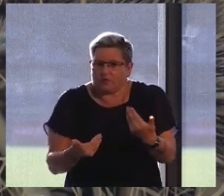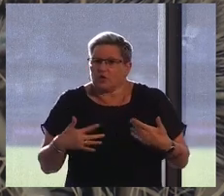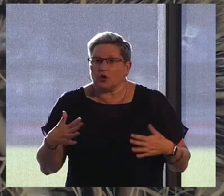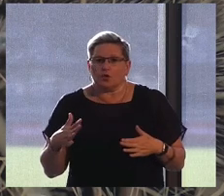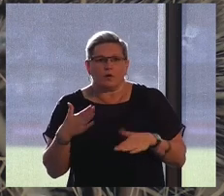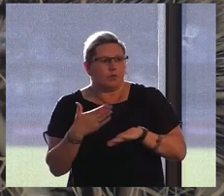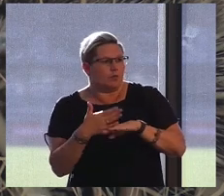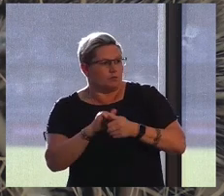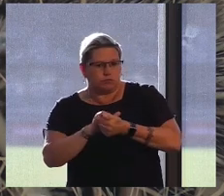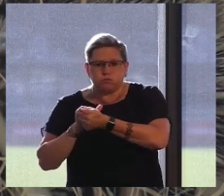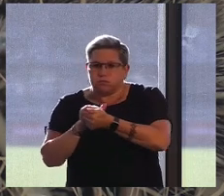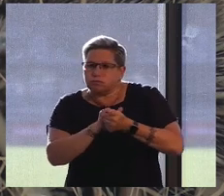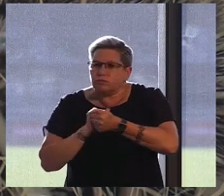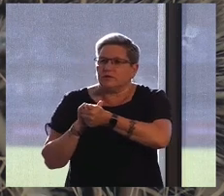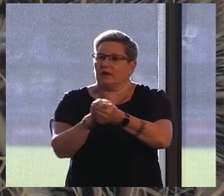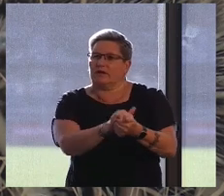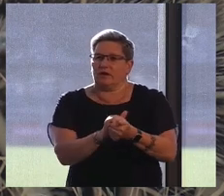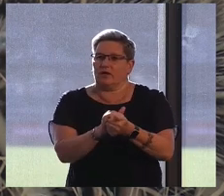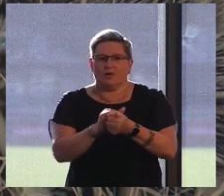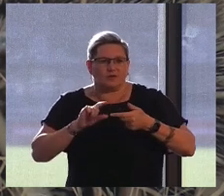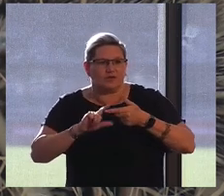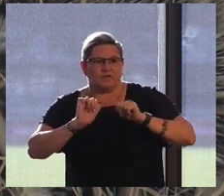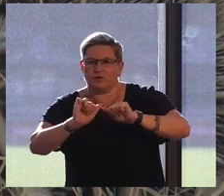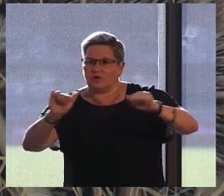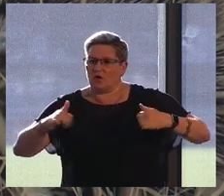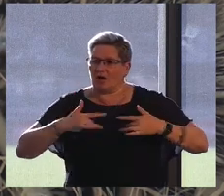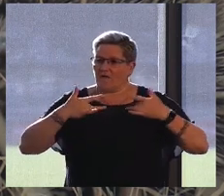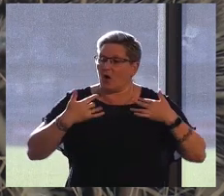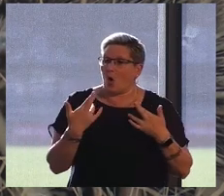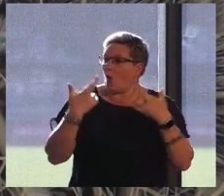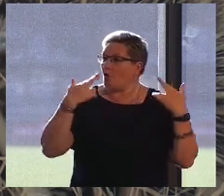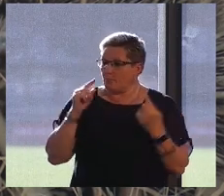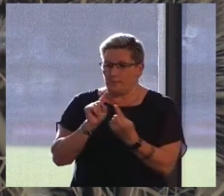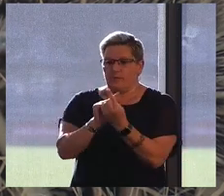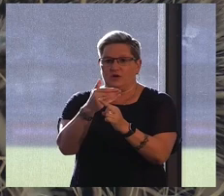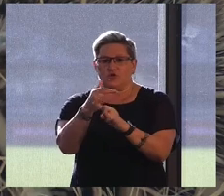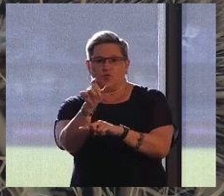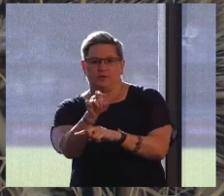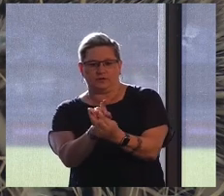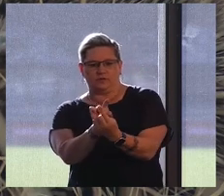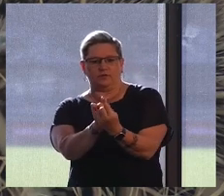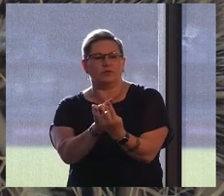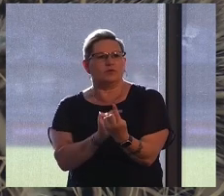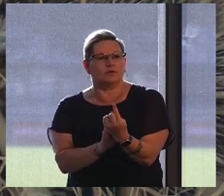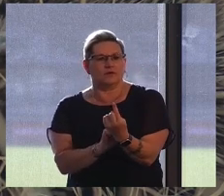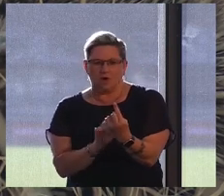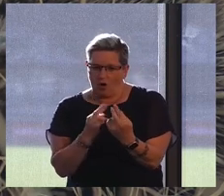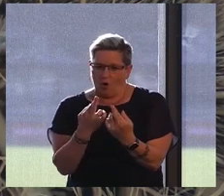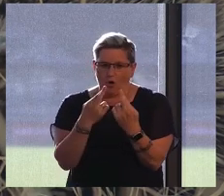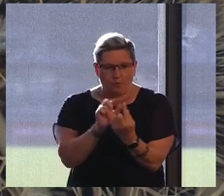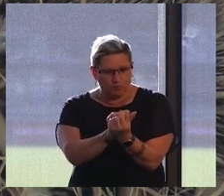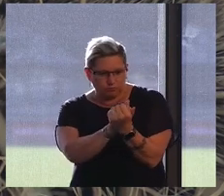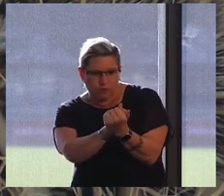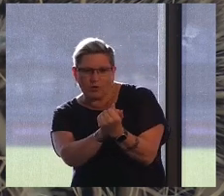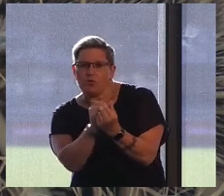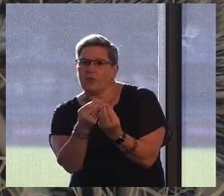together. So I hope that today you meet someone that you haven't met before who you will end up going on and collaborating with or partnering